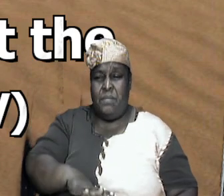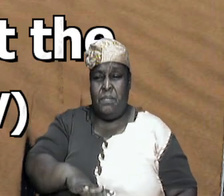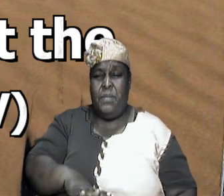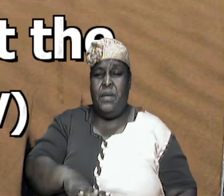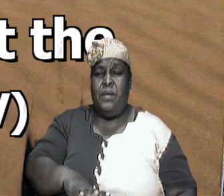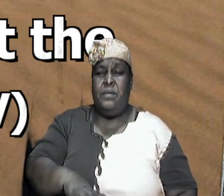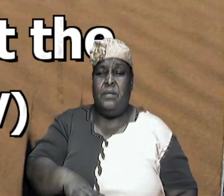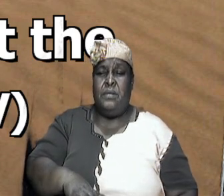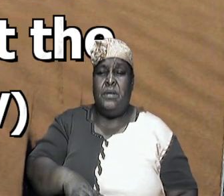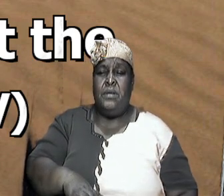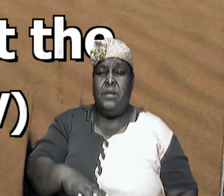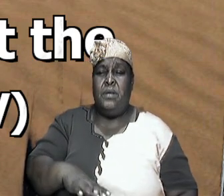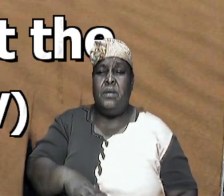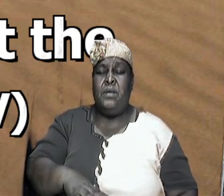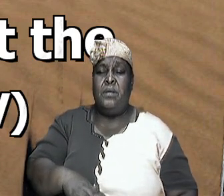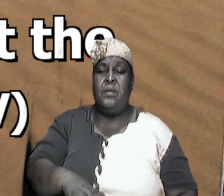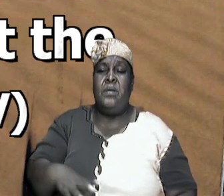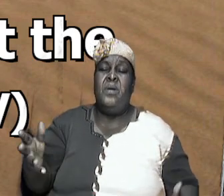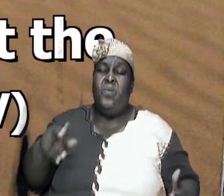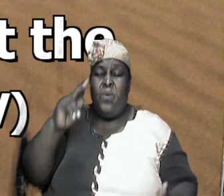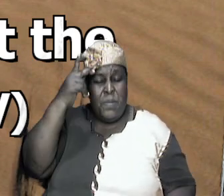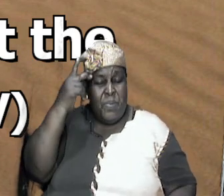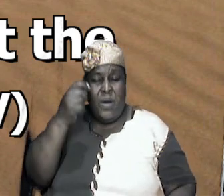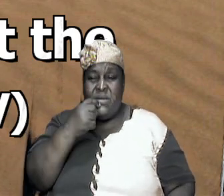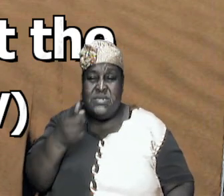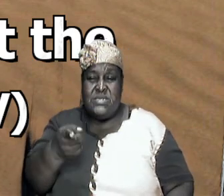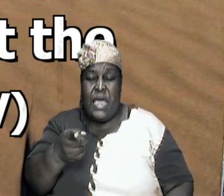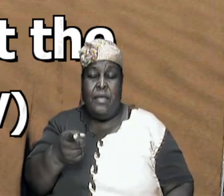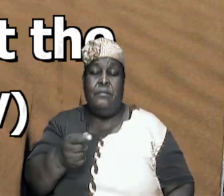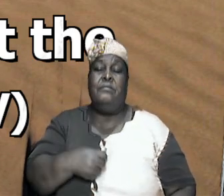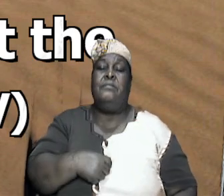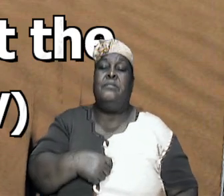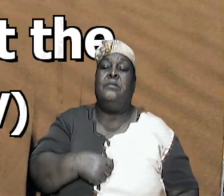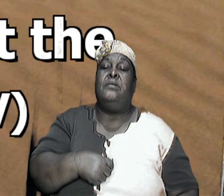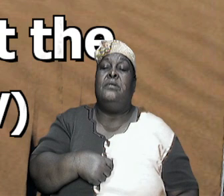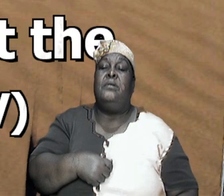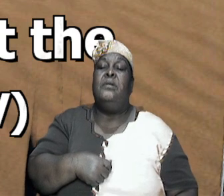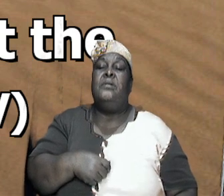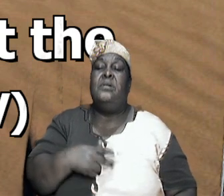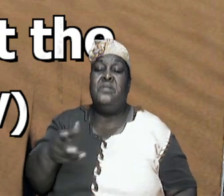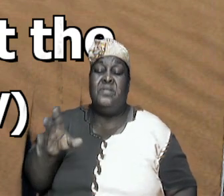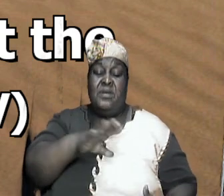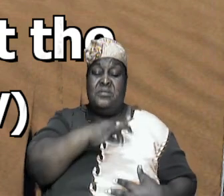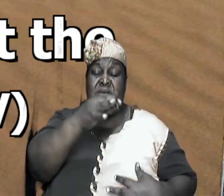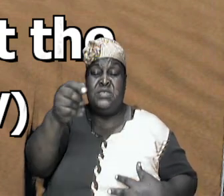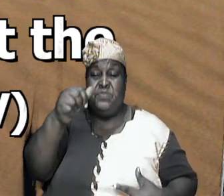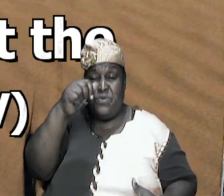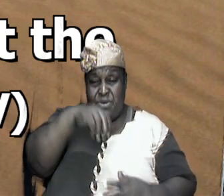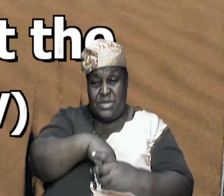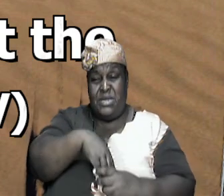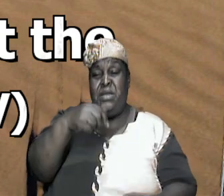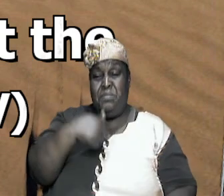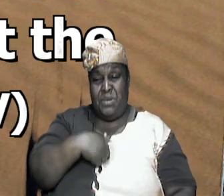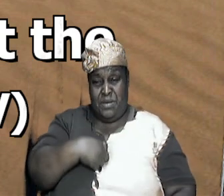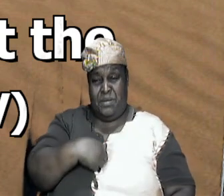him? Right? So what Paul is simply saying here is that, look here, there is a spirit that is in me.